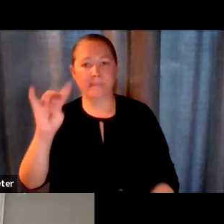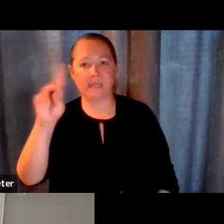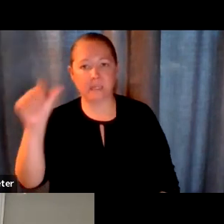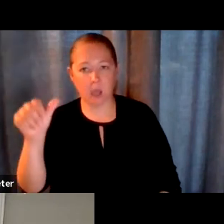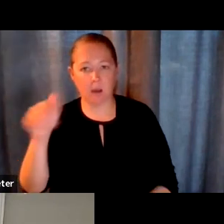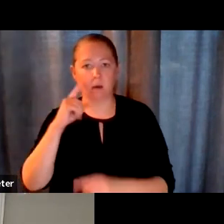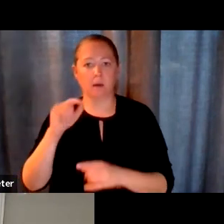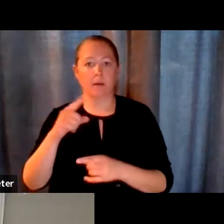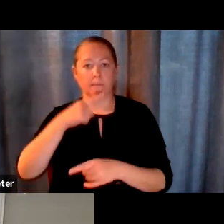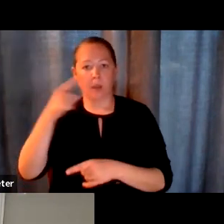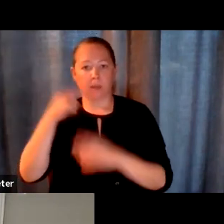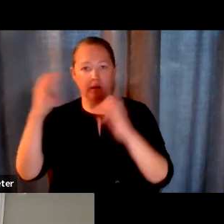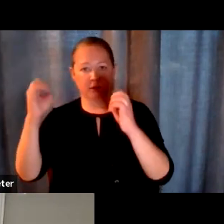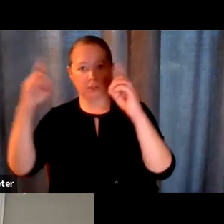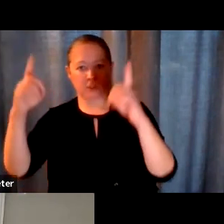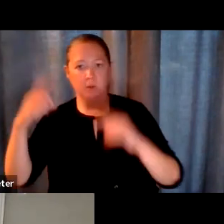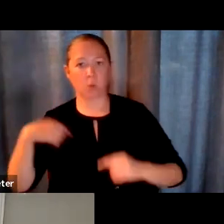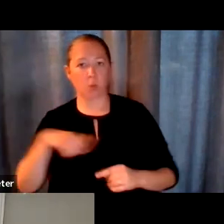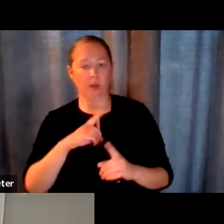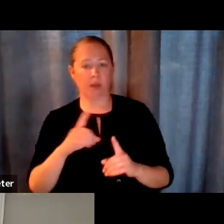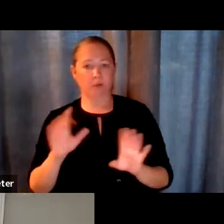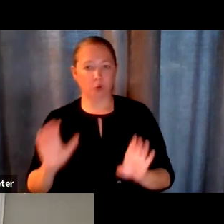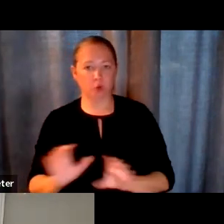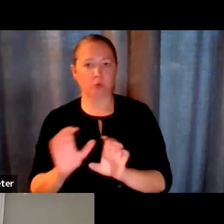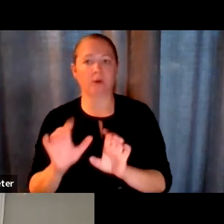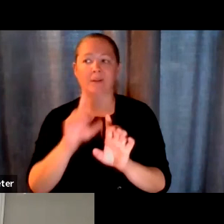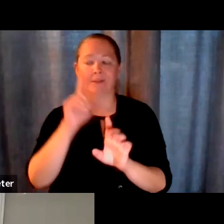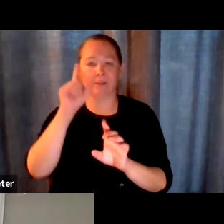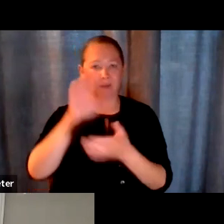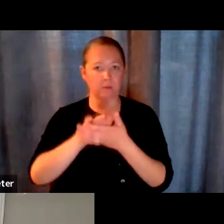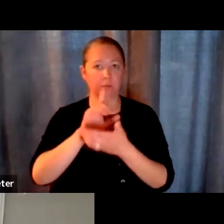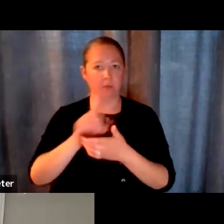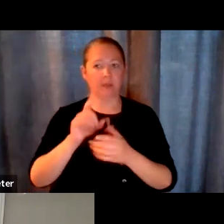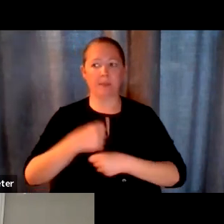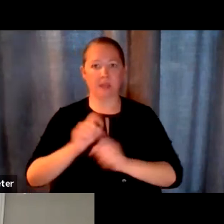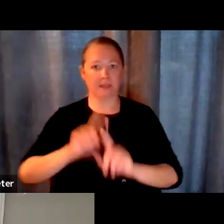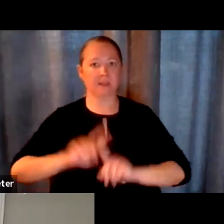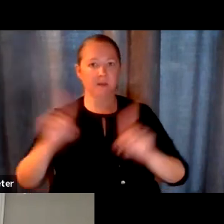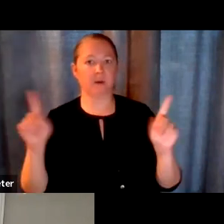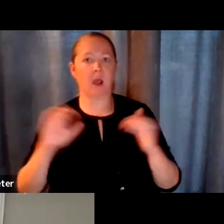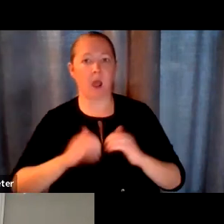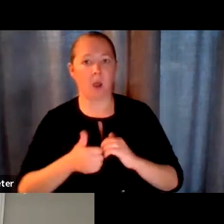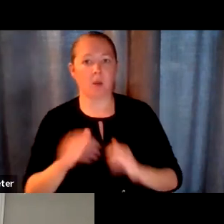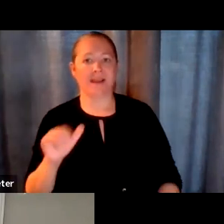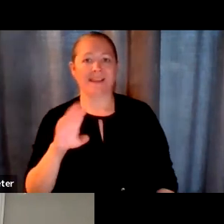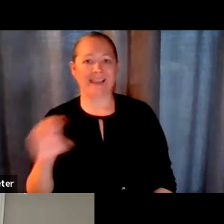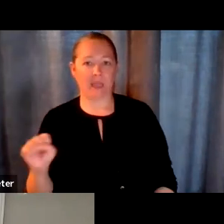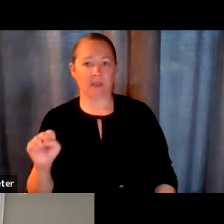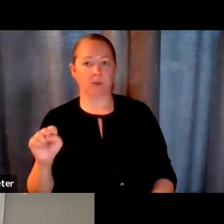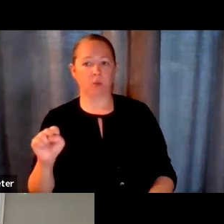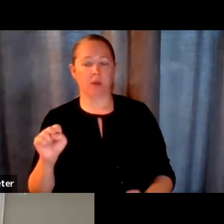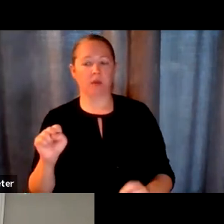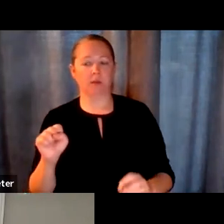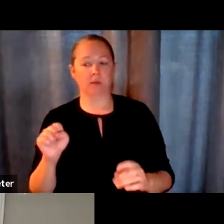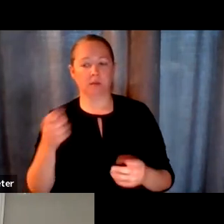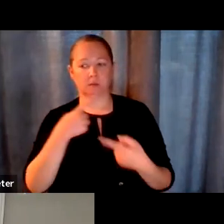had to keep doing, I think really made a difference with how the case was covered over the course of